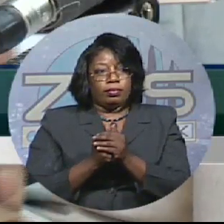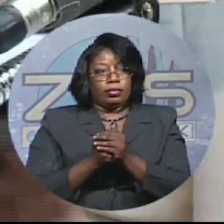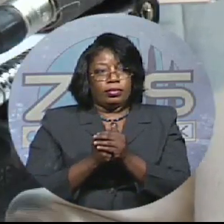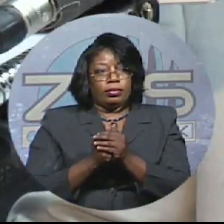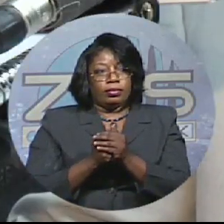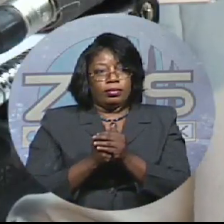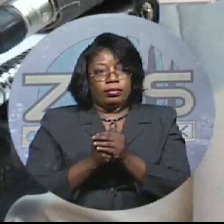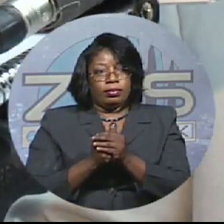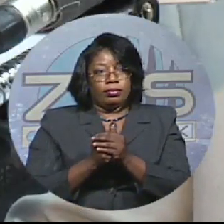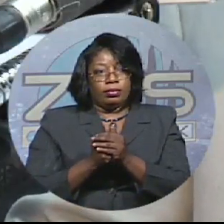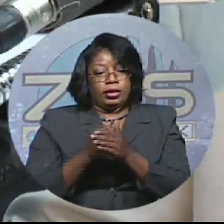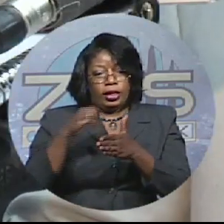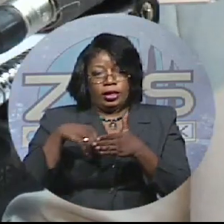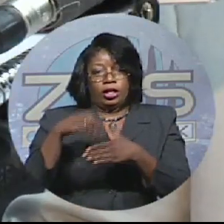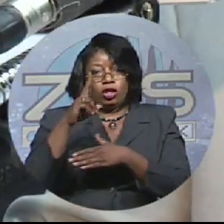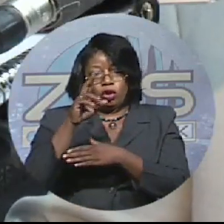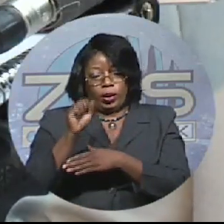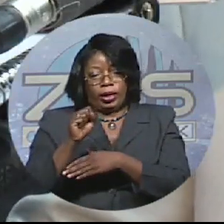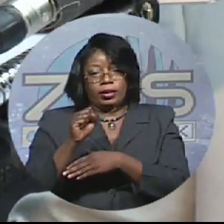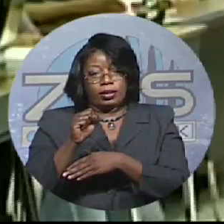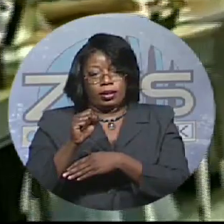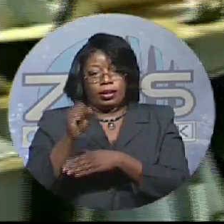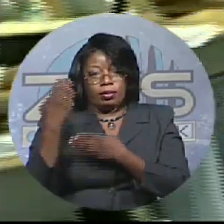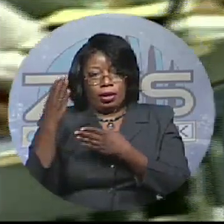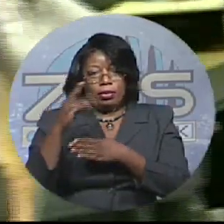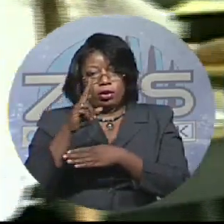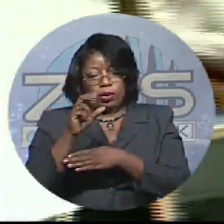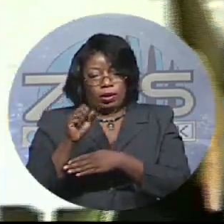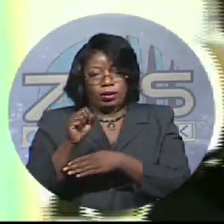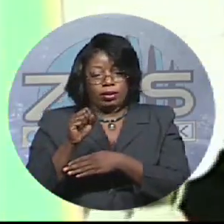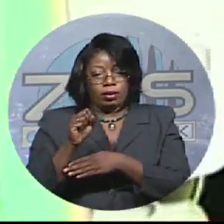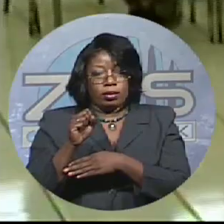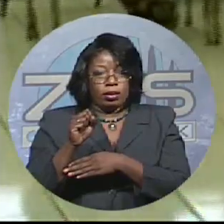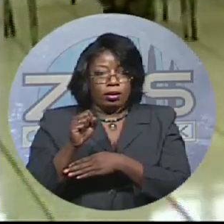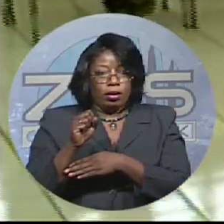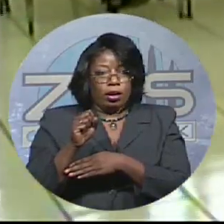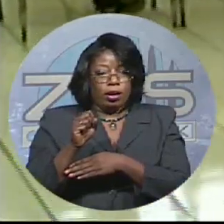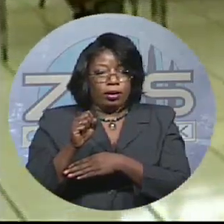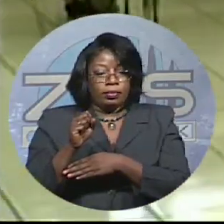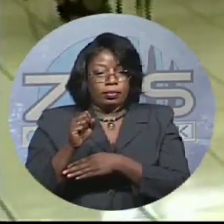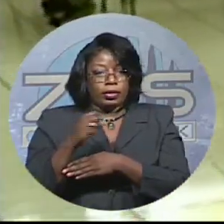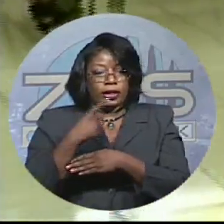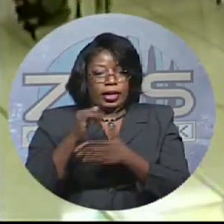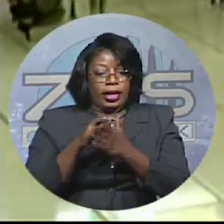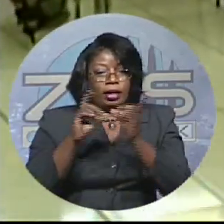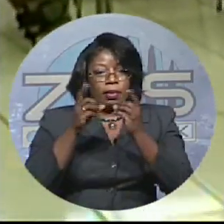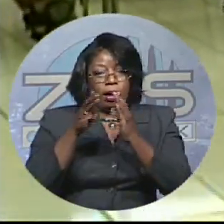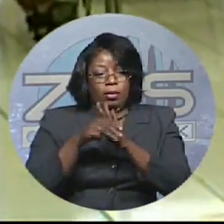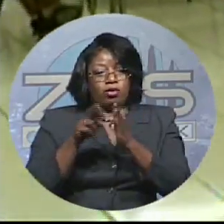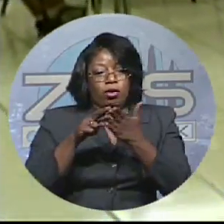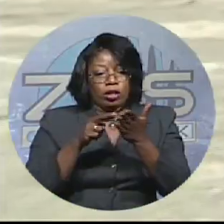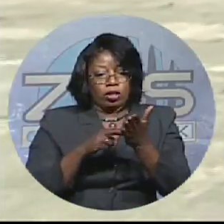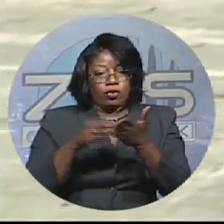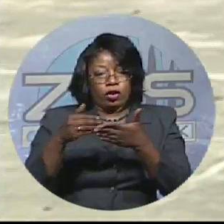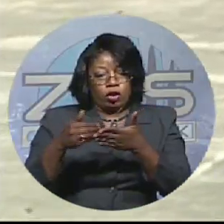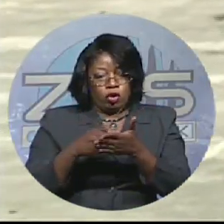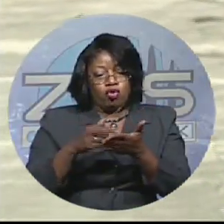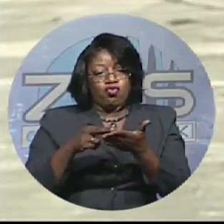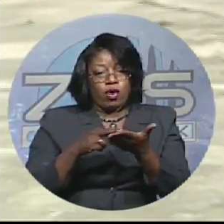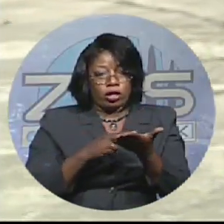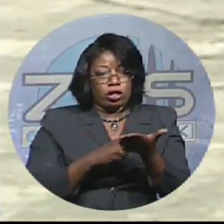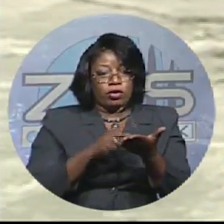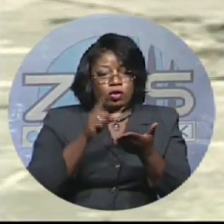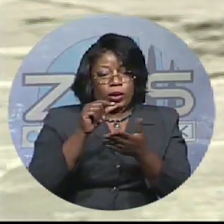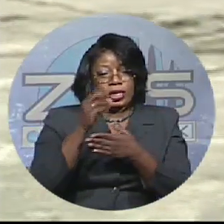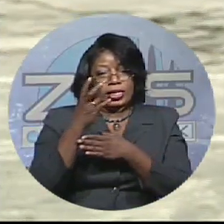and throughout the world, Bahamian embassy, that is. In a matter of weeks, when October rolls in, the department will begin registration for the new register for